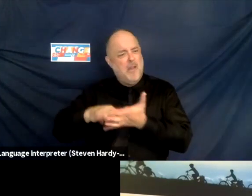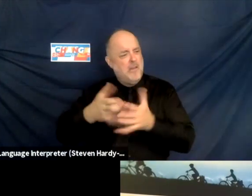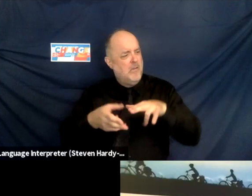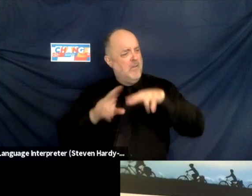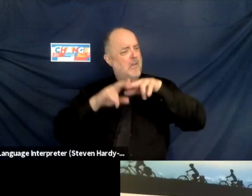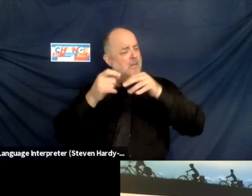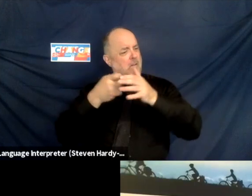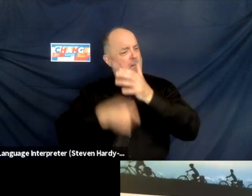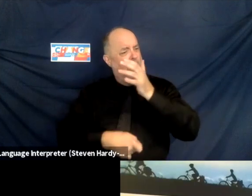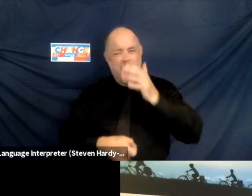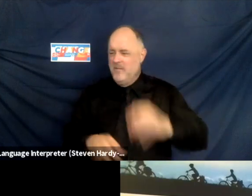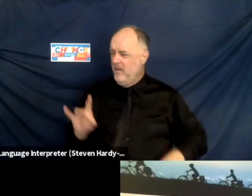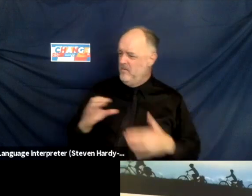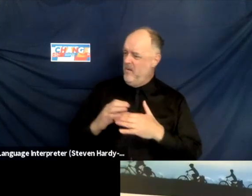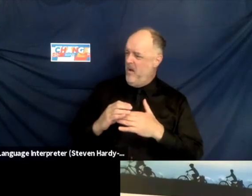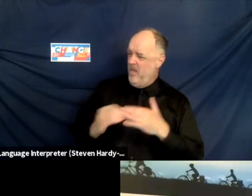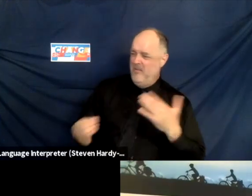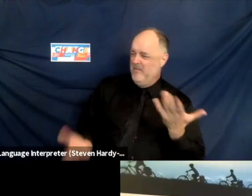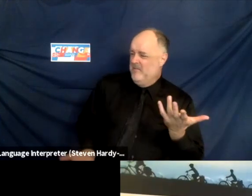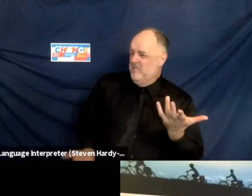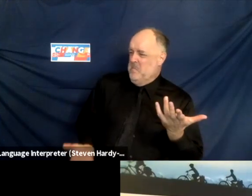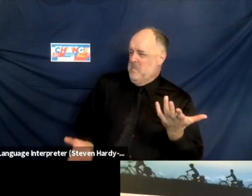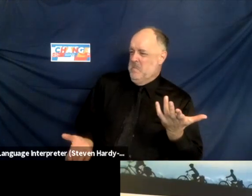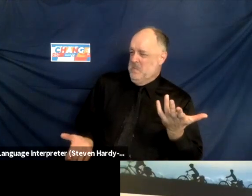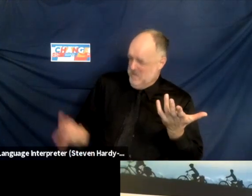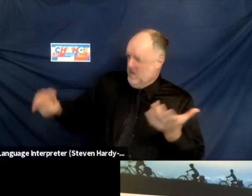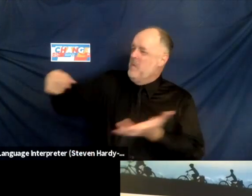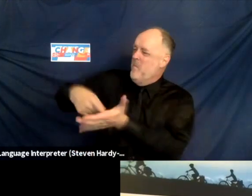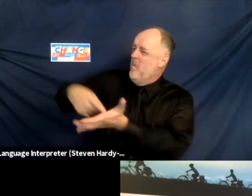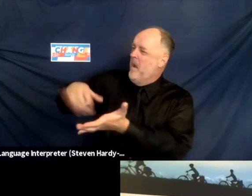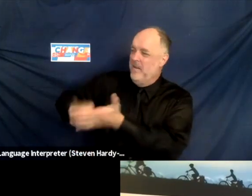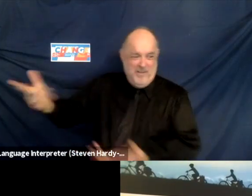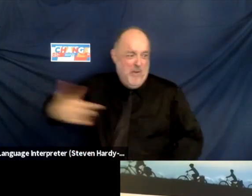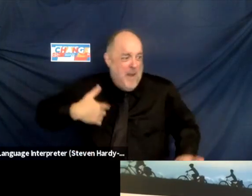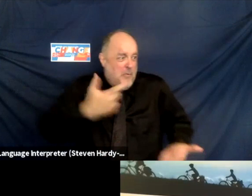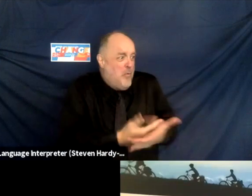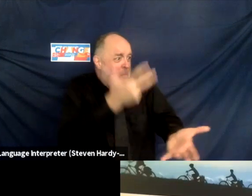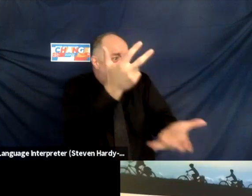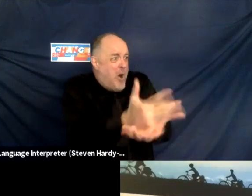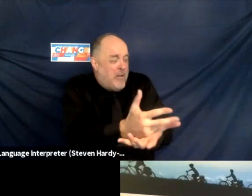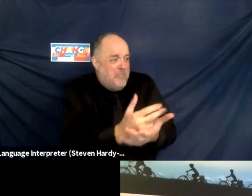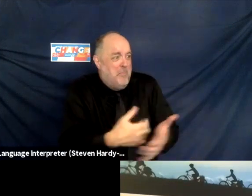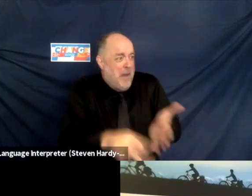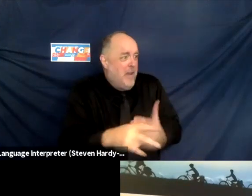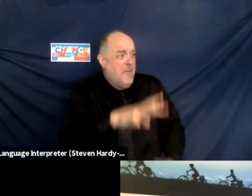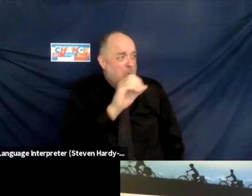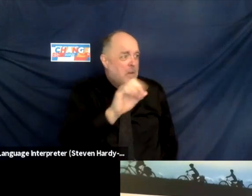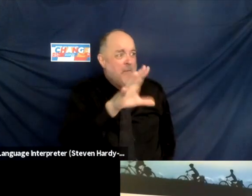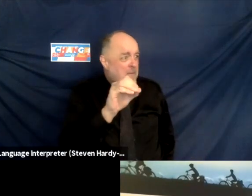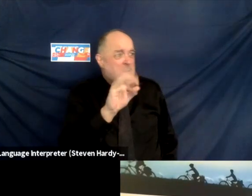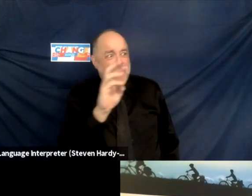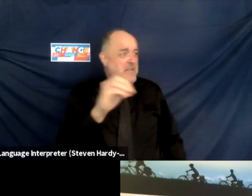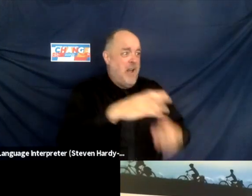pricing is not a backbreaker, particularly when you got to pay $40, $50, $60 to garage your car, right? You got to